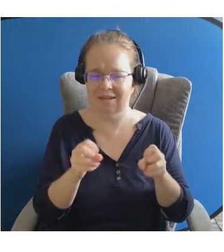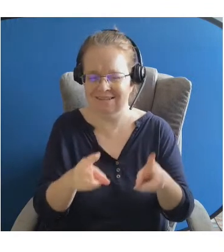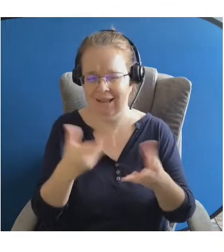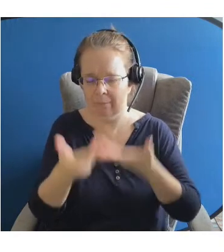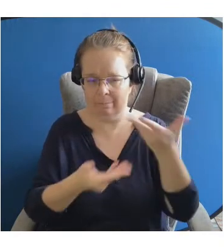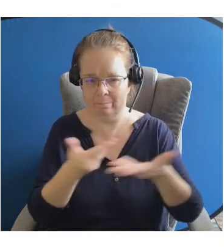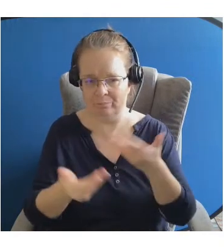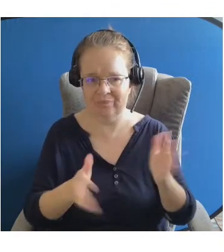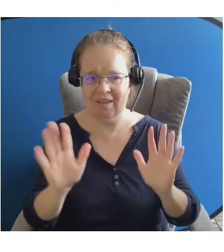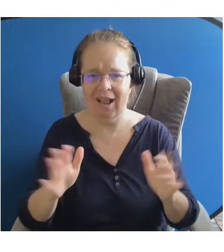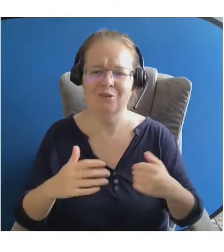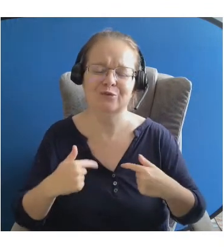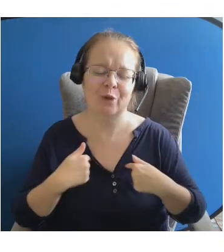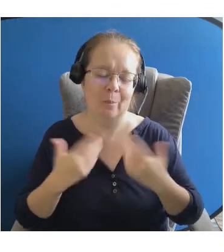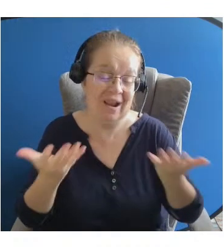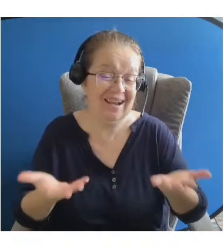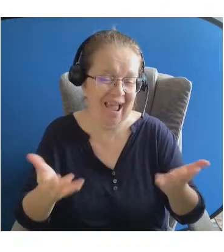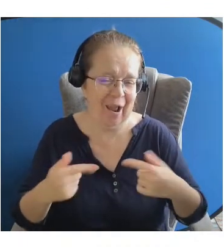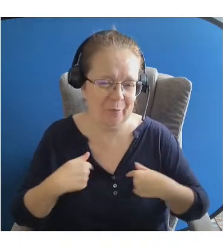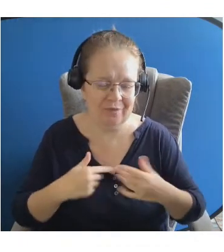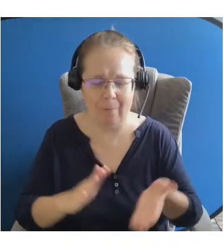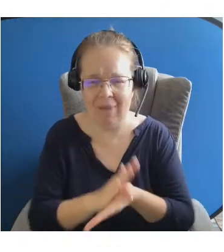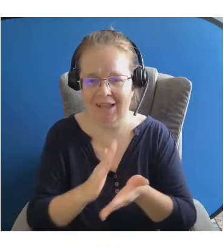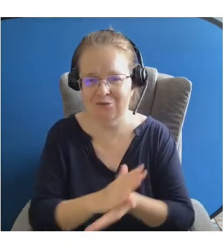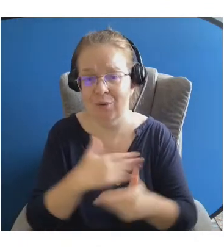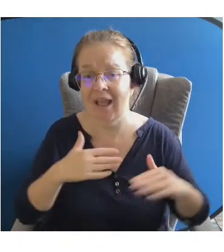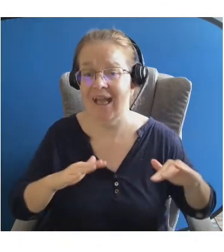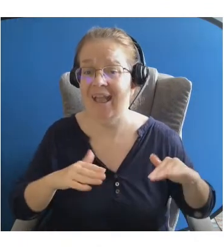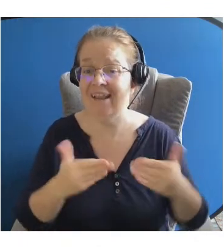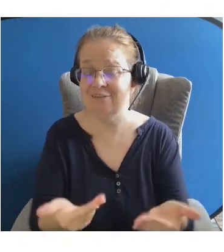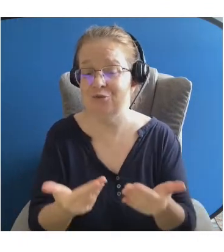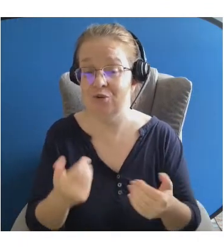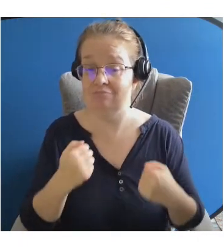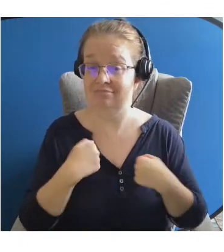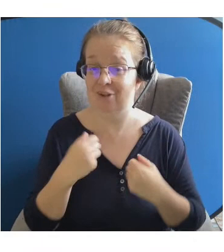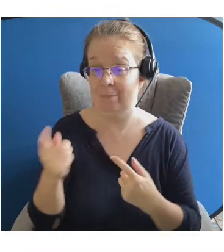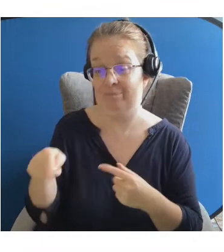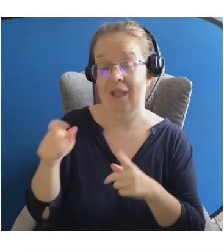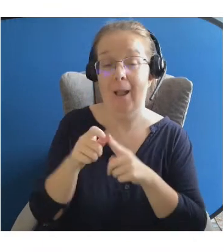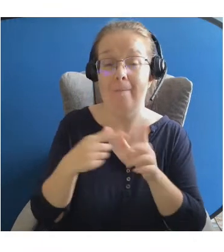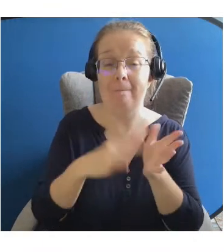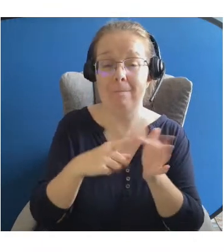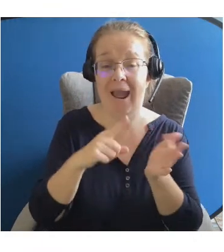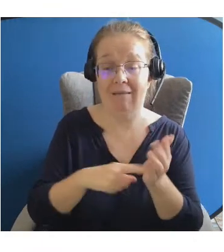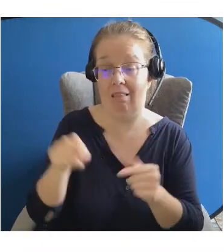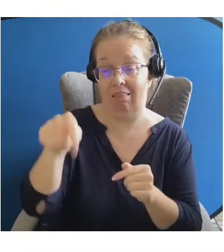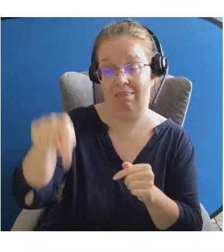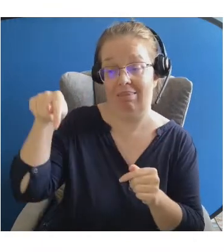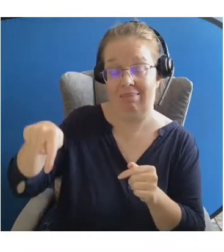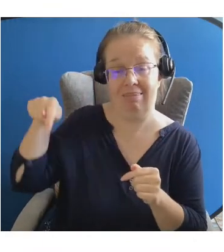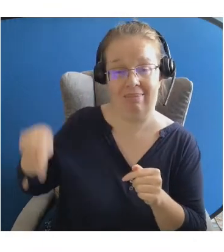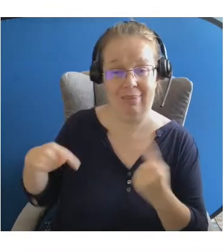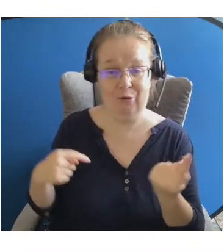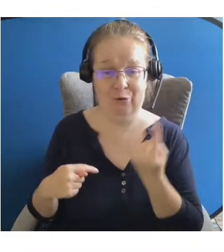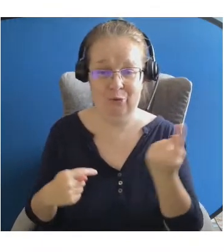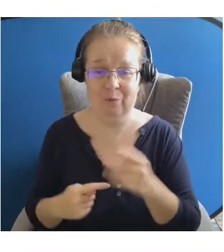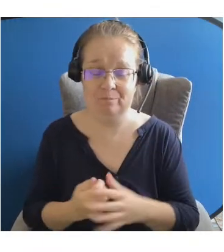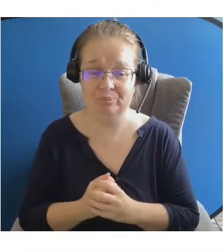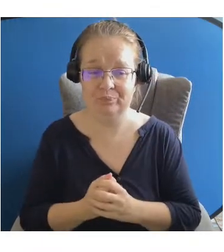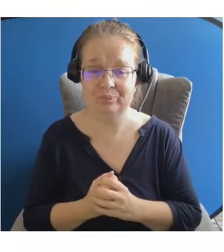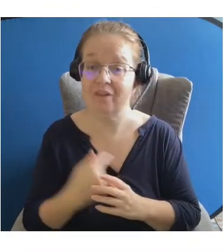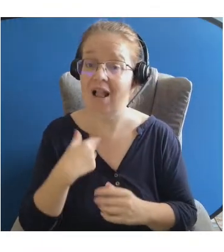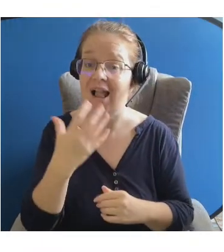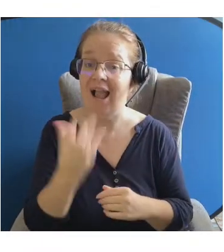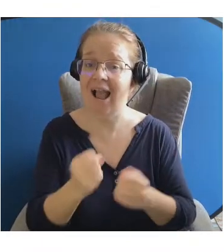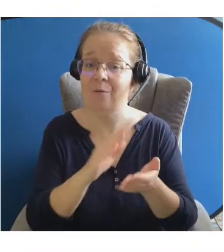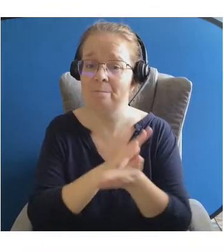it's my real pleasure to introduce you to our panel members. So first of all, we have